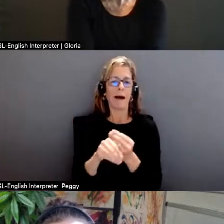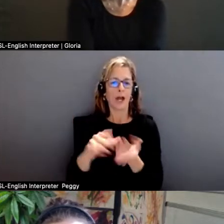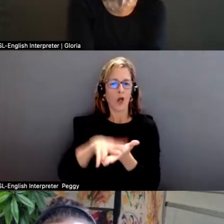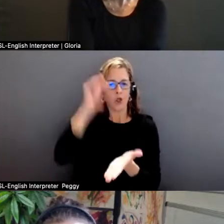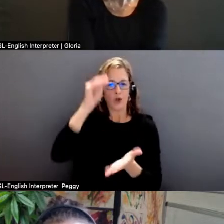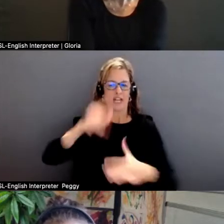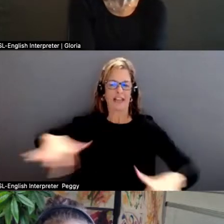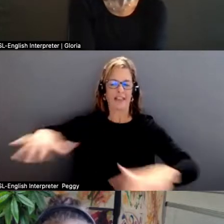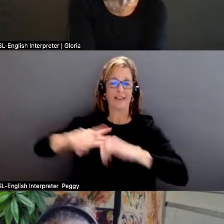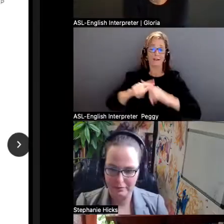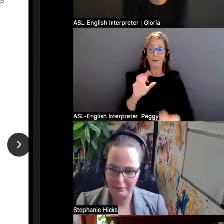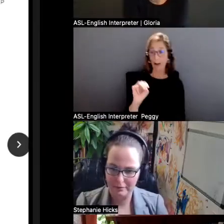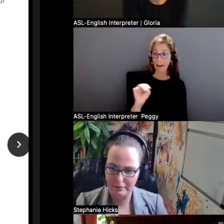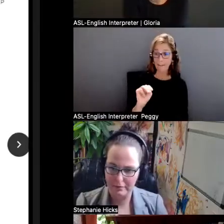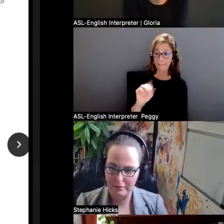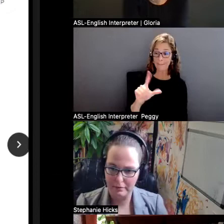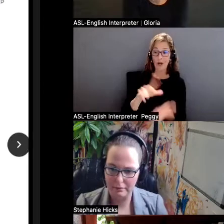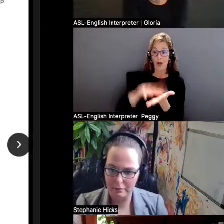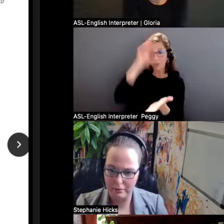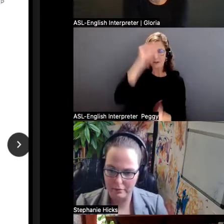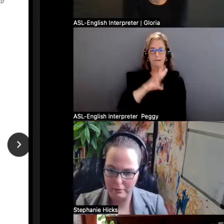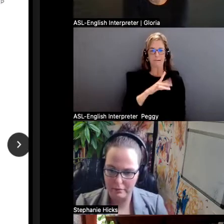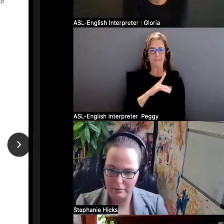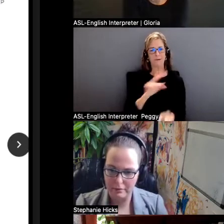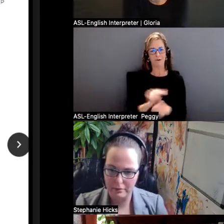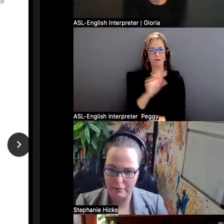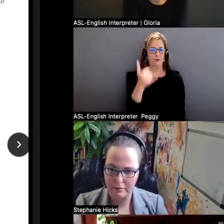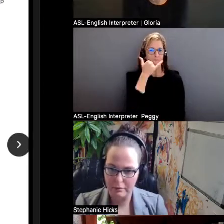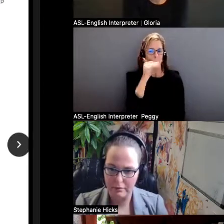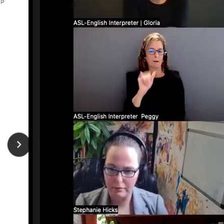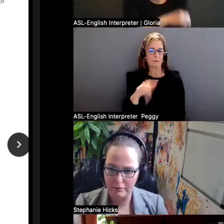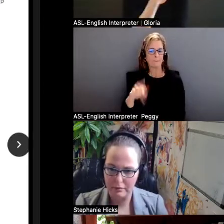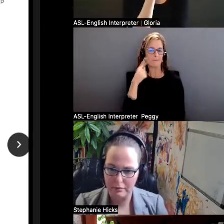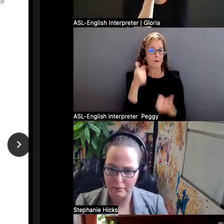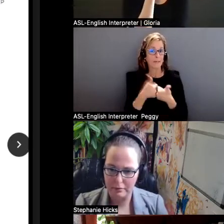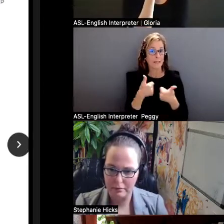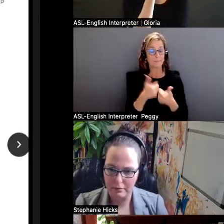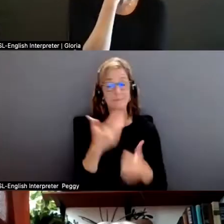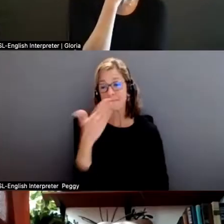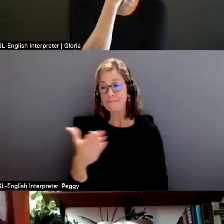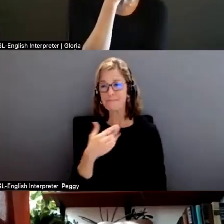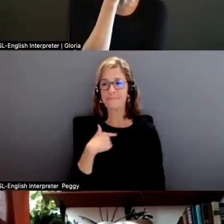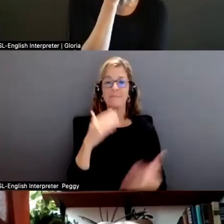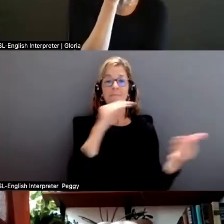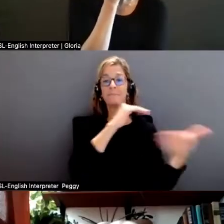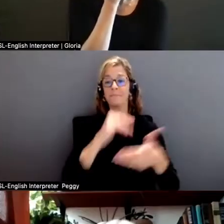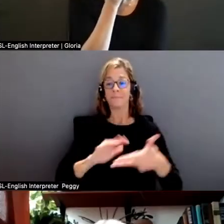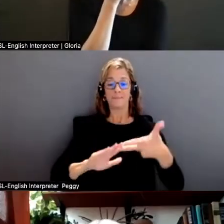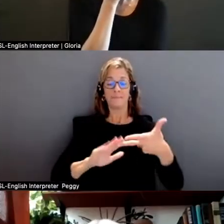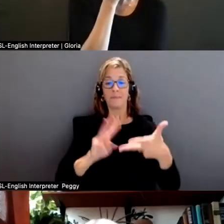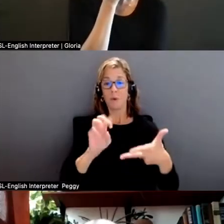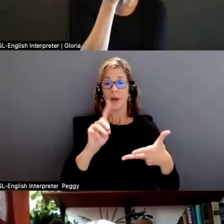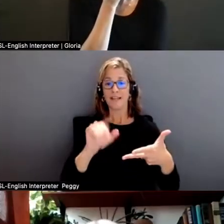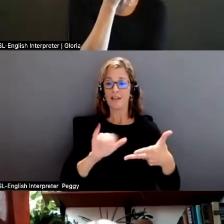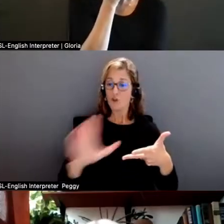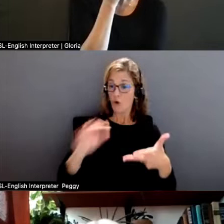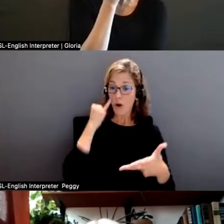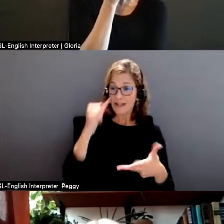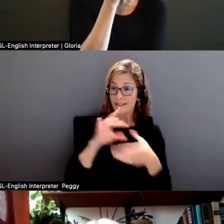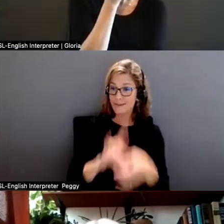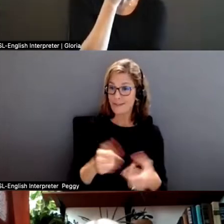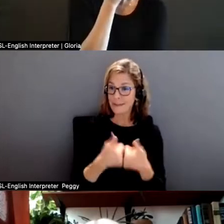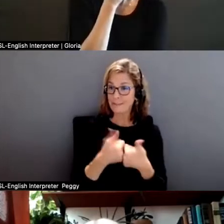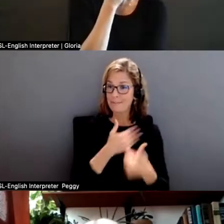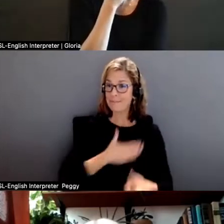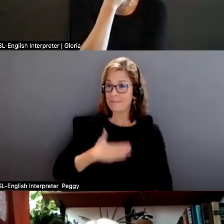Okay, Wendy, can you share with us your ideas about using games? Certainly.